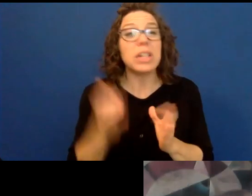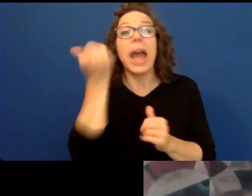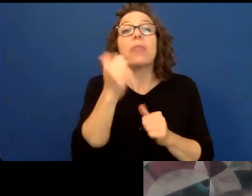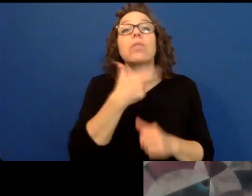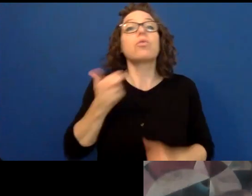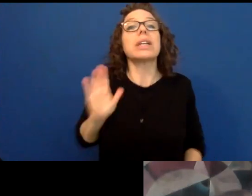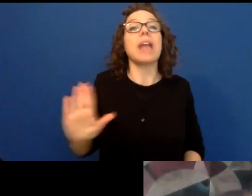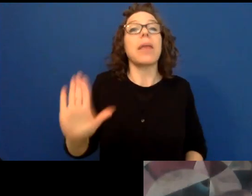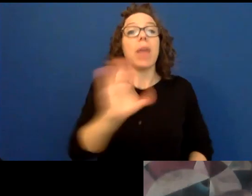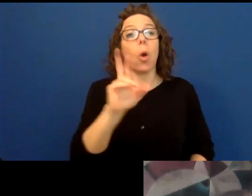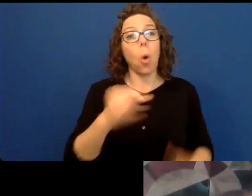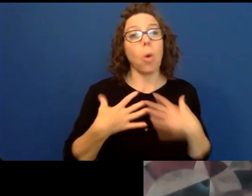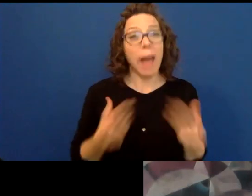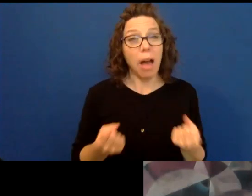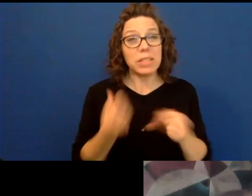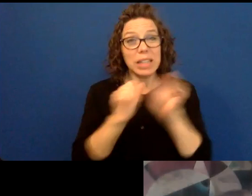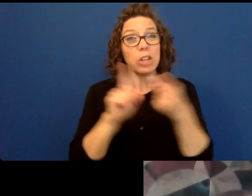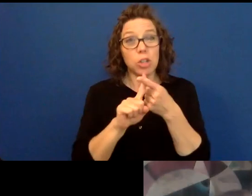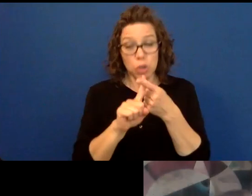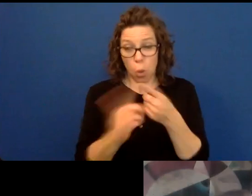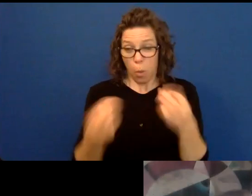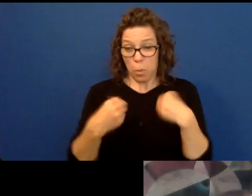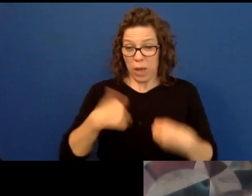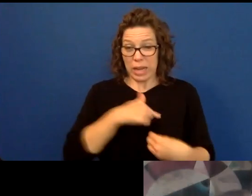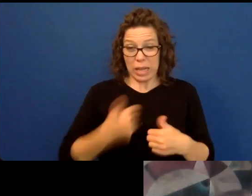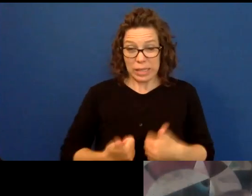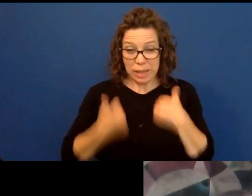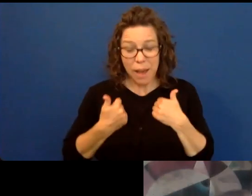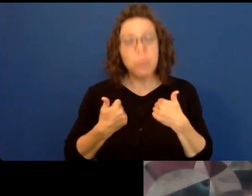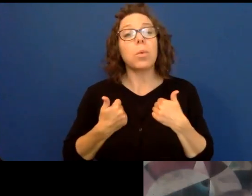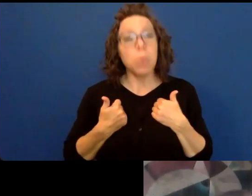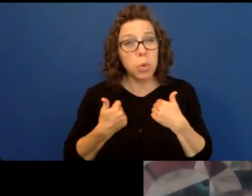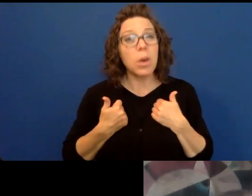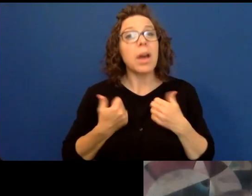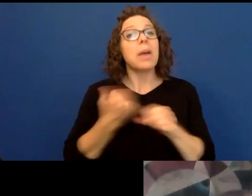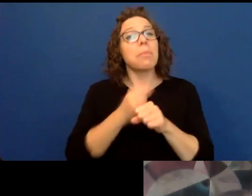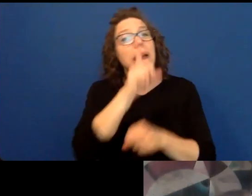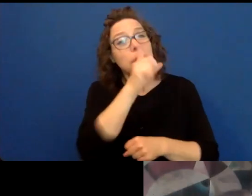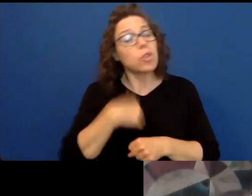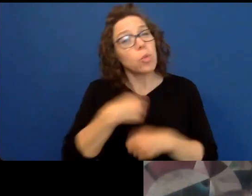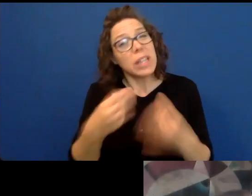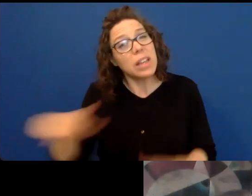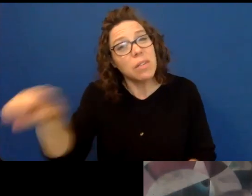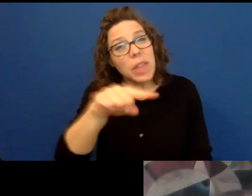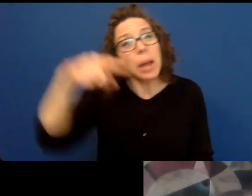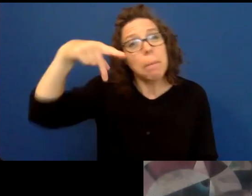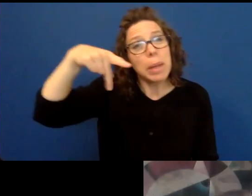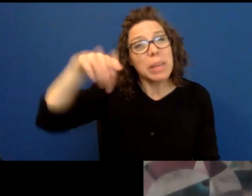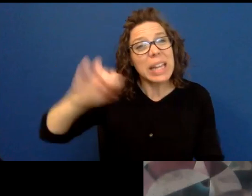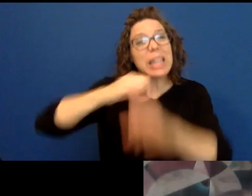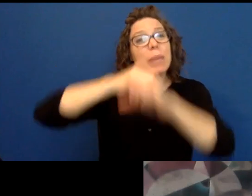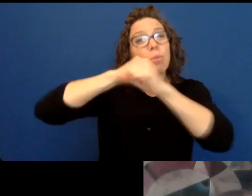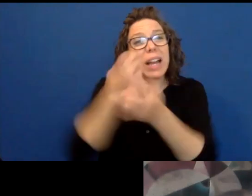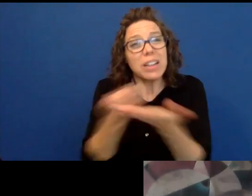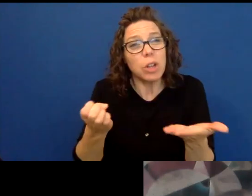safety to provide us the necessities of life, making sure that they're provided personal protective gear necessary to do